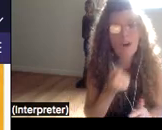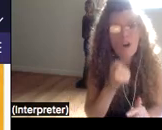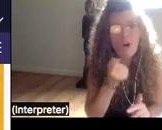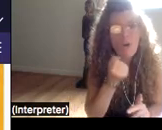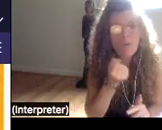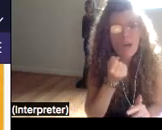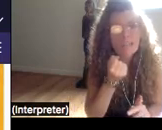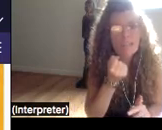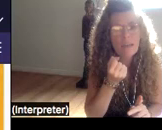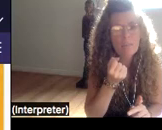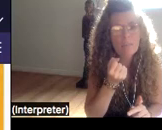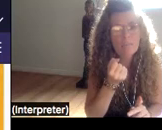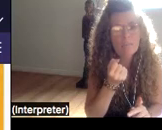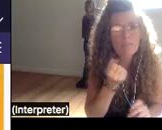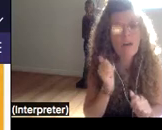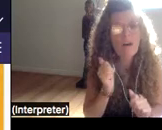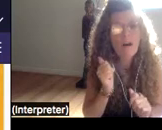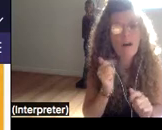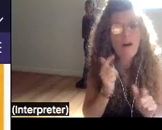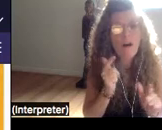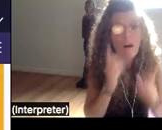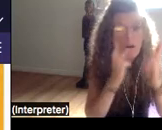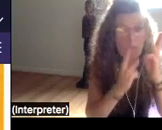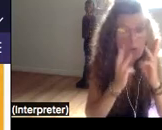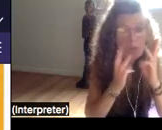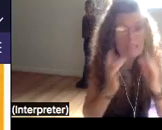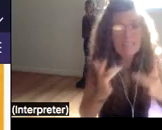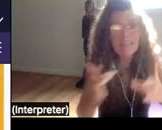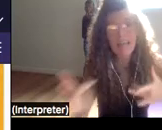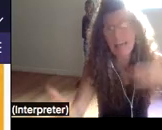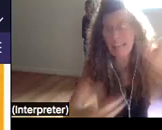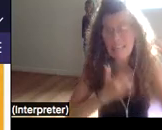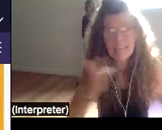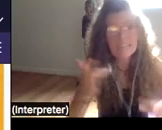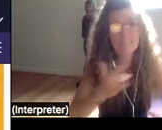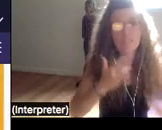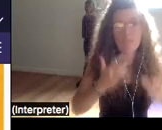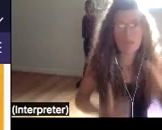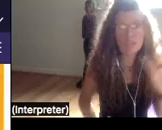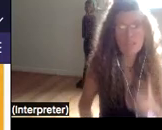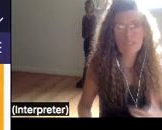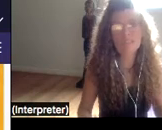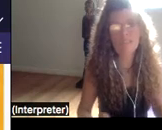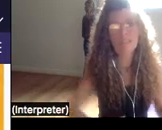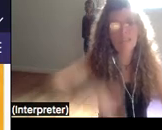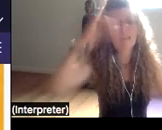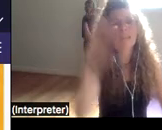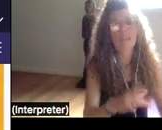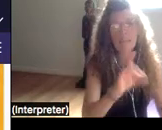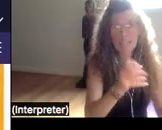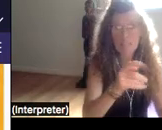man hold on to them. All the worries, anxieties, depressions,